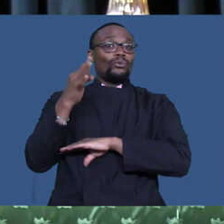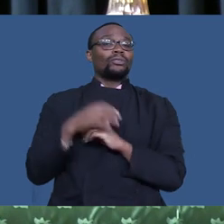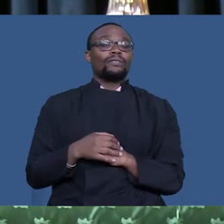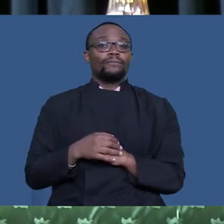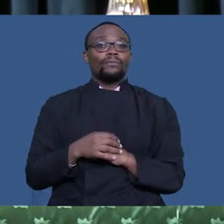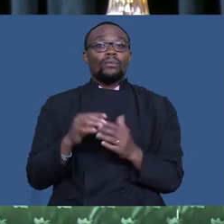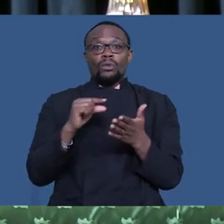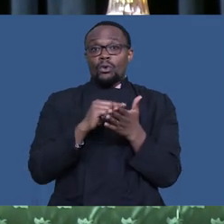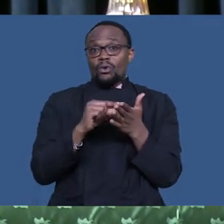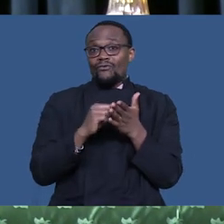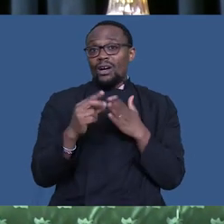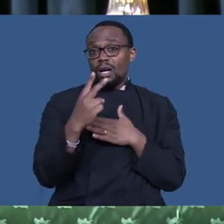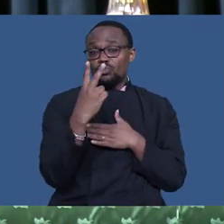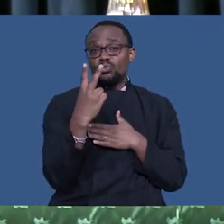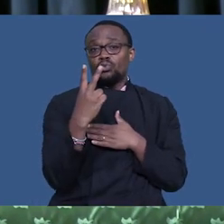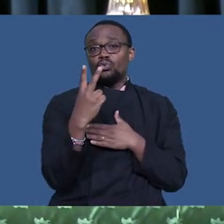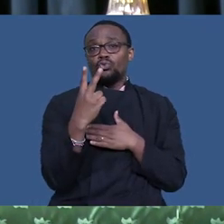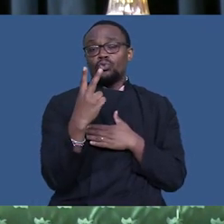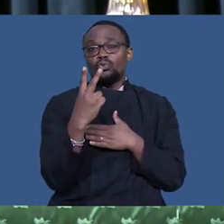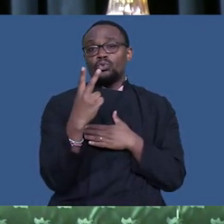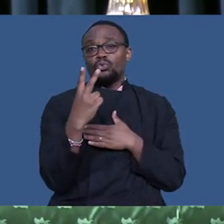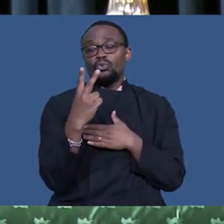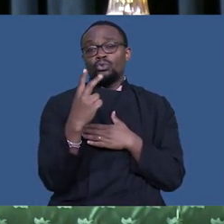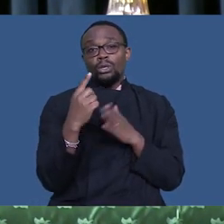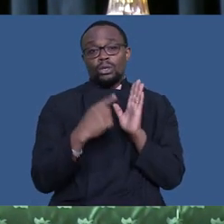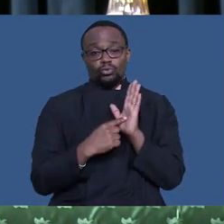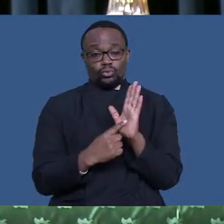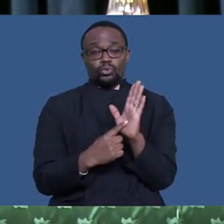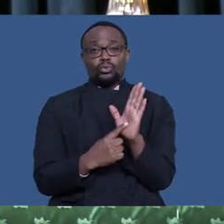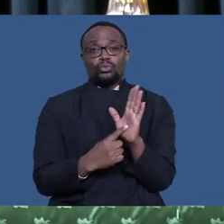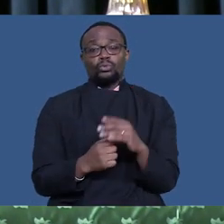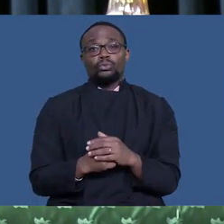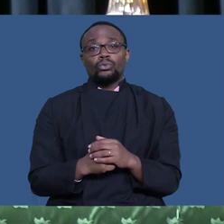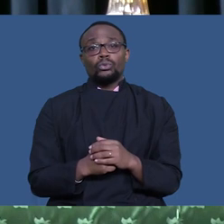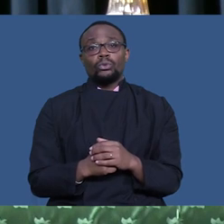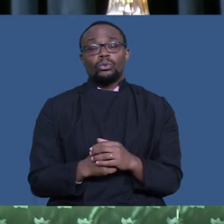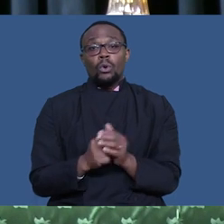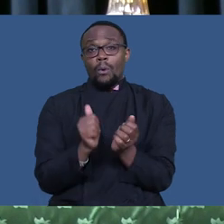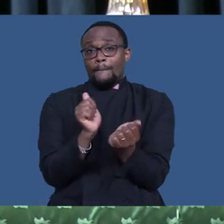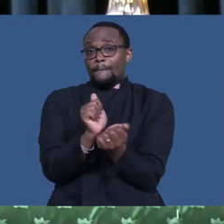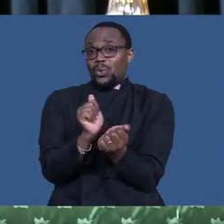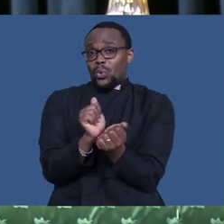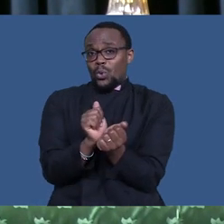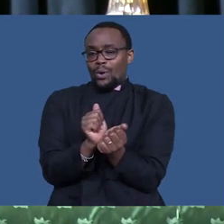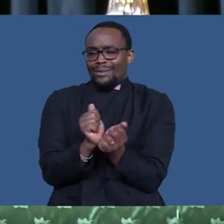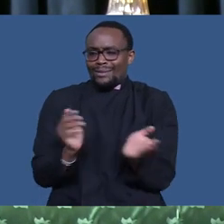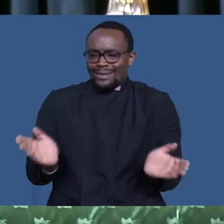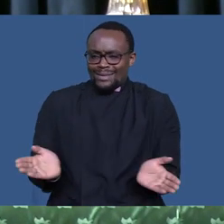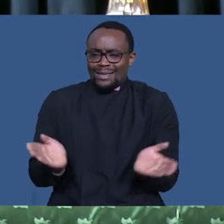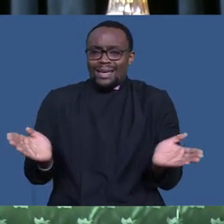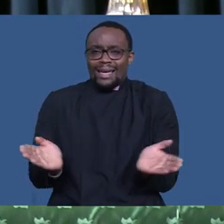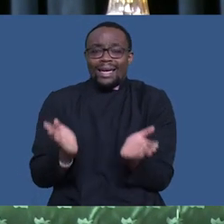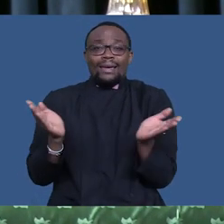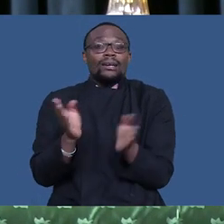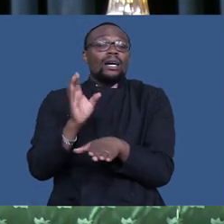In verse 2 of Colossians chapter 3, Paul encourages the church